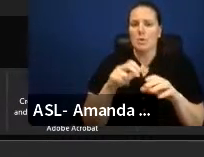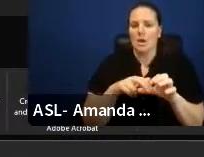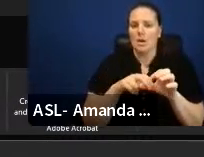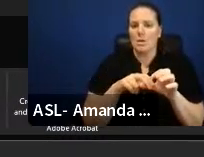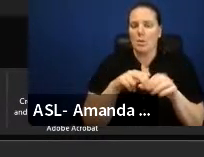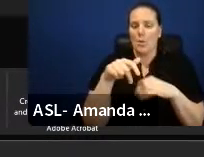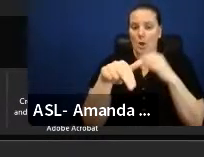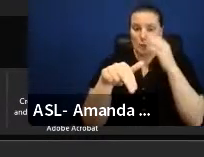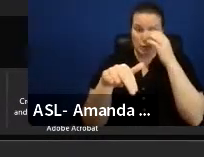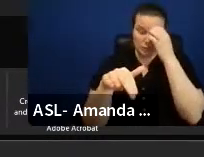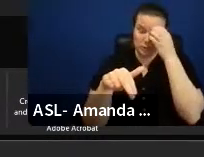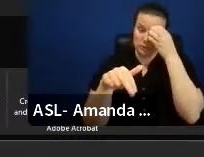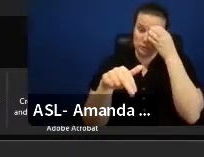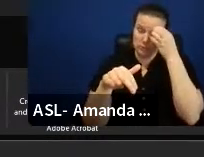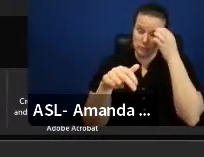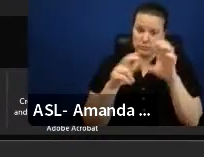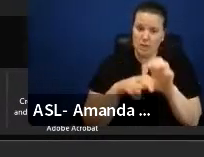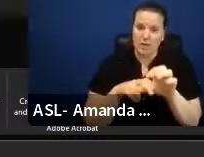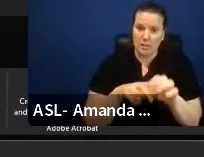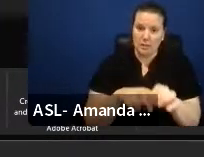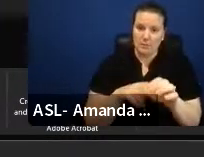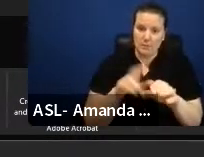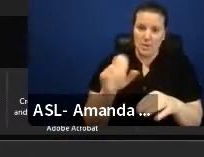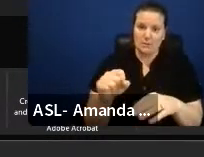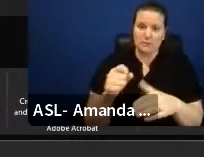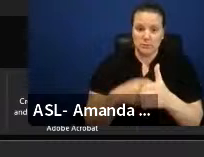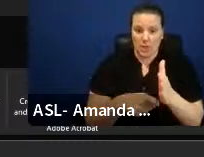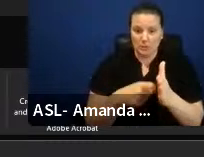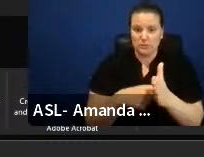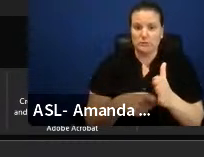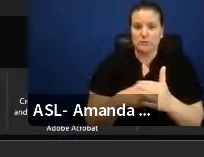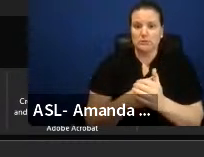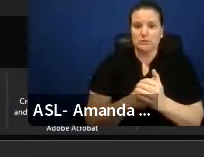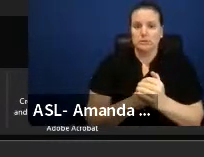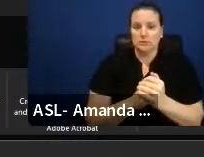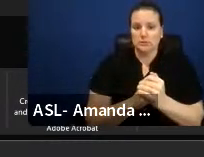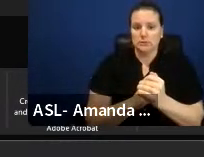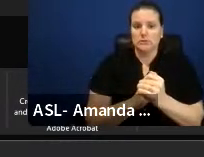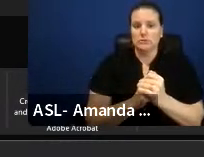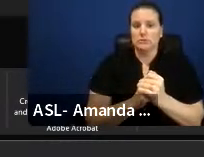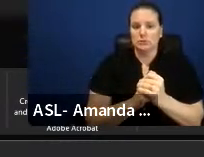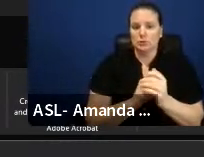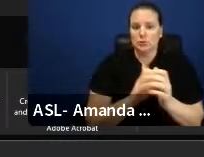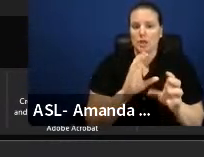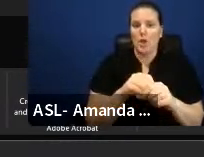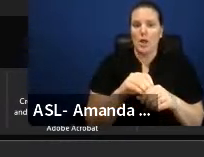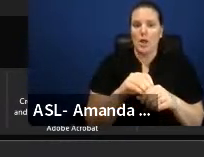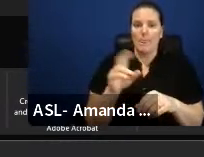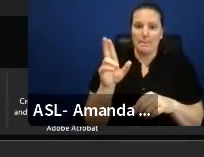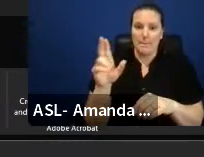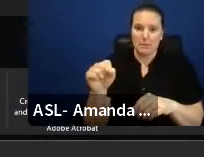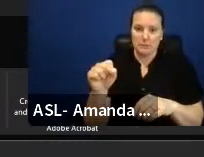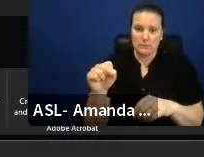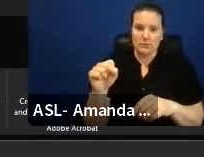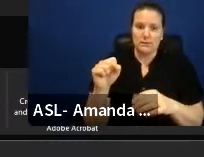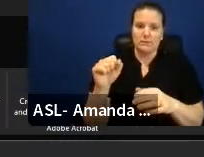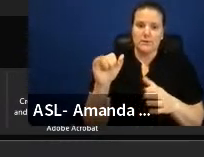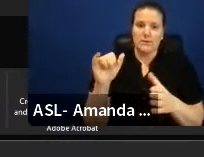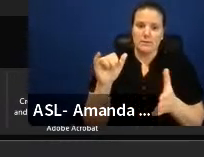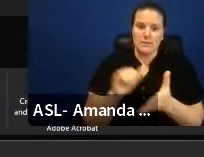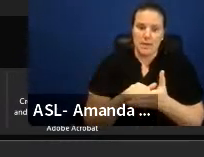across, the cost, if in fact they are to get on a bus. So that's where